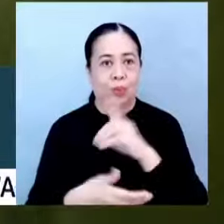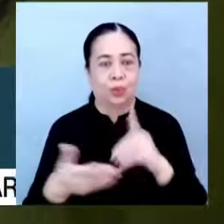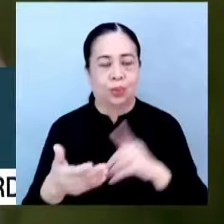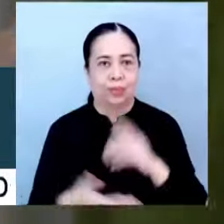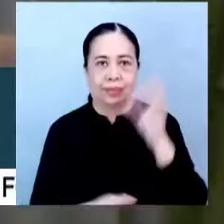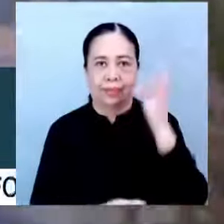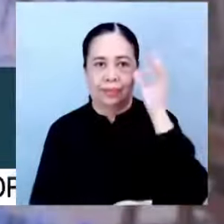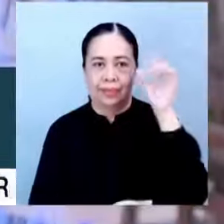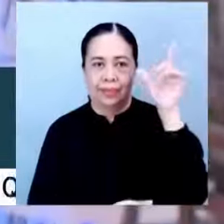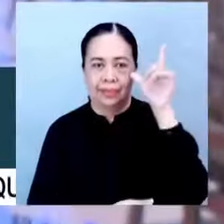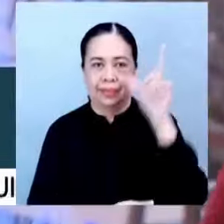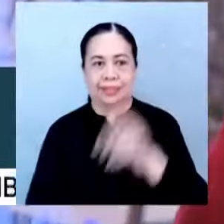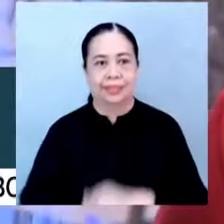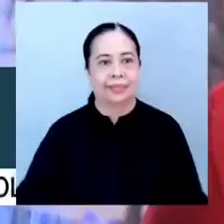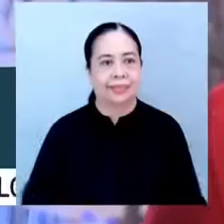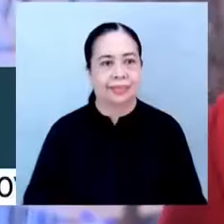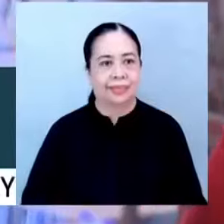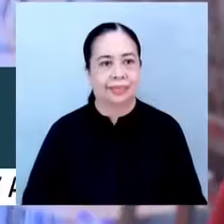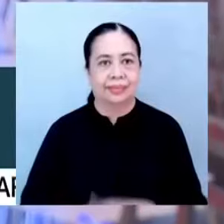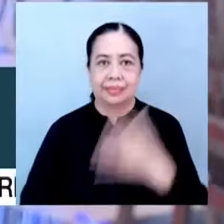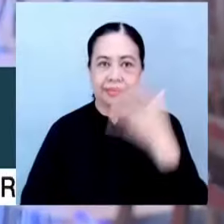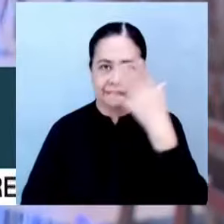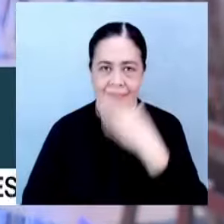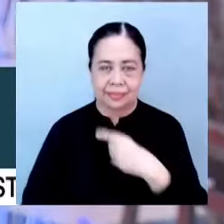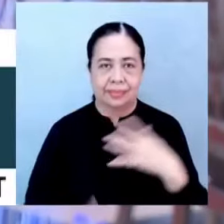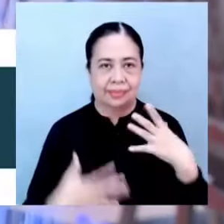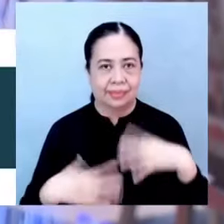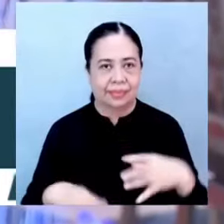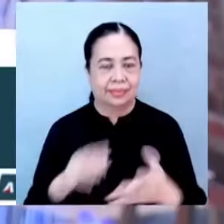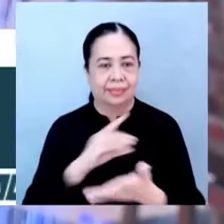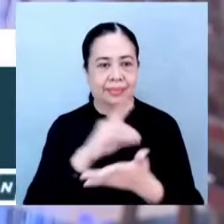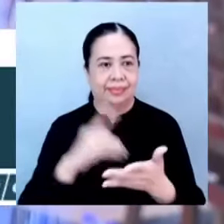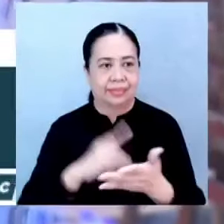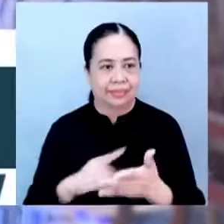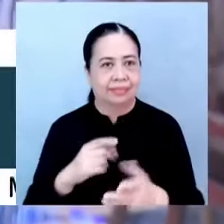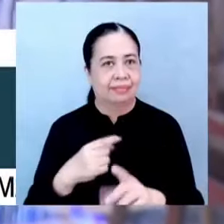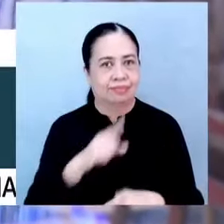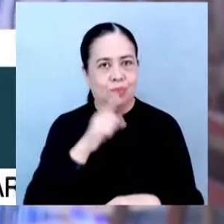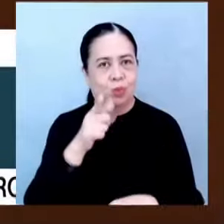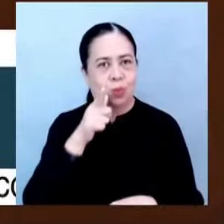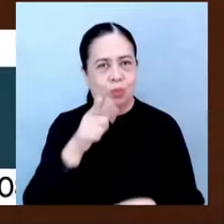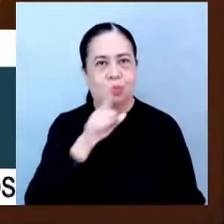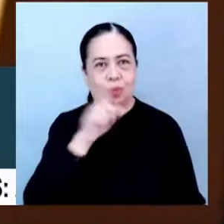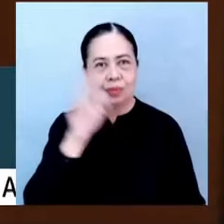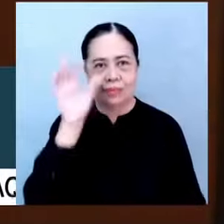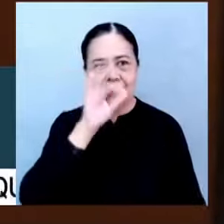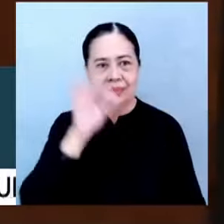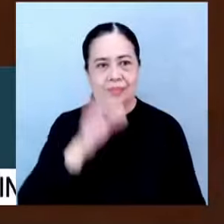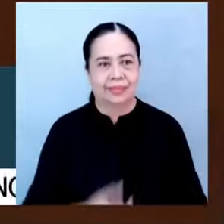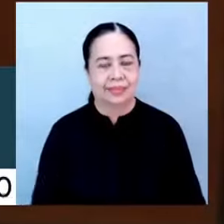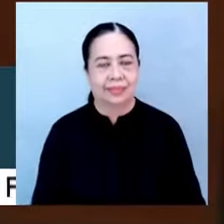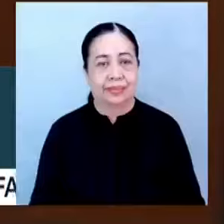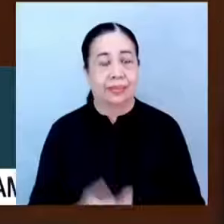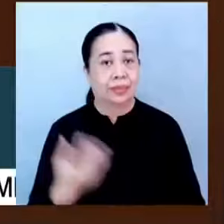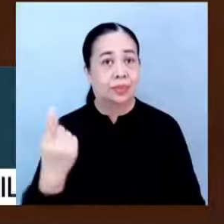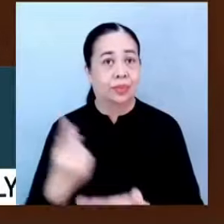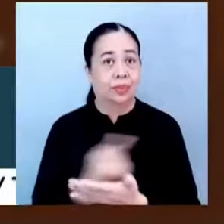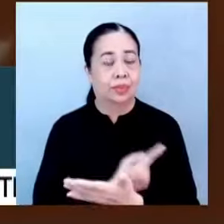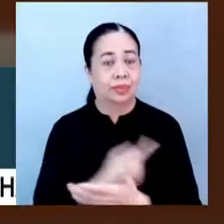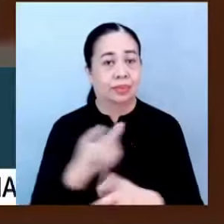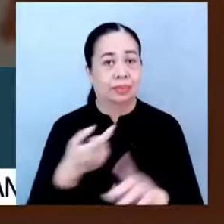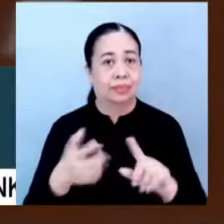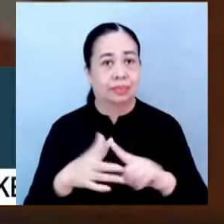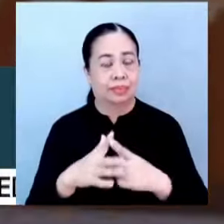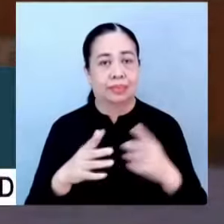Libiran. Maganda po yung design po. Tsaka Pilipinong-Pilipino po talaga. A few weeks before the start of the